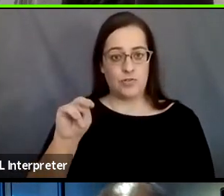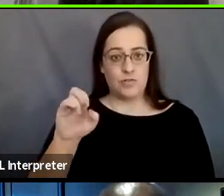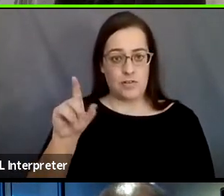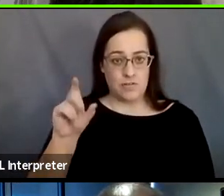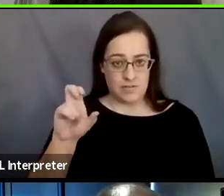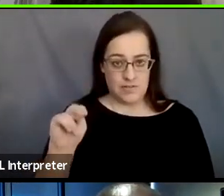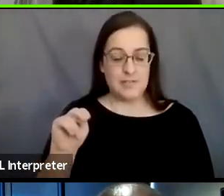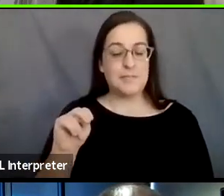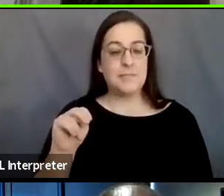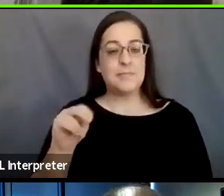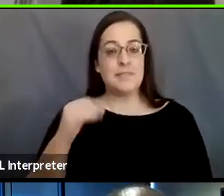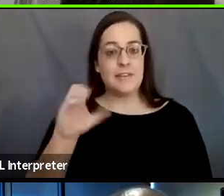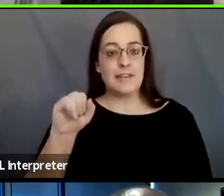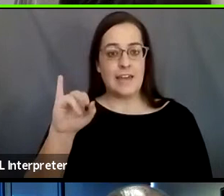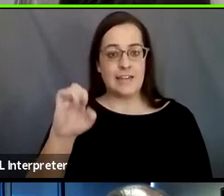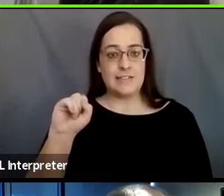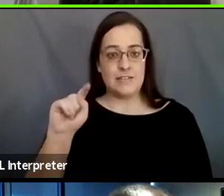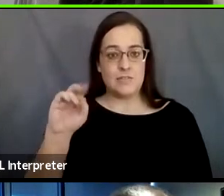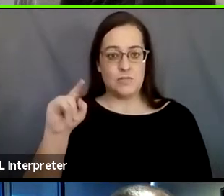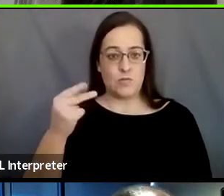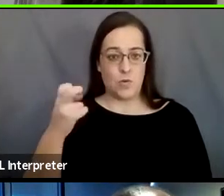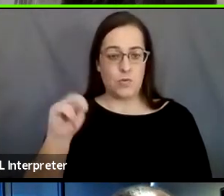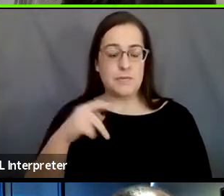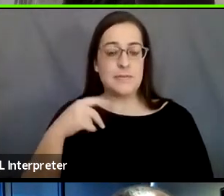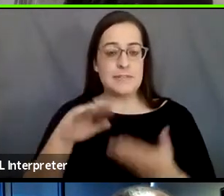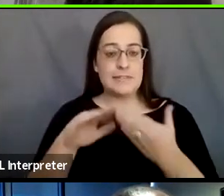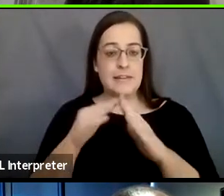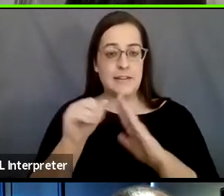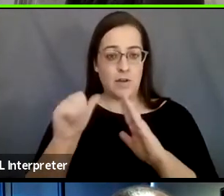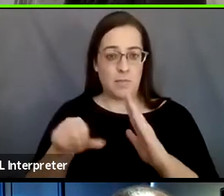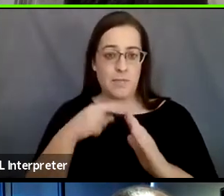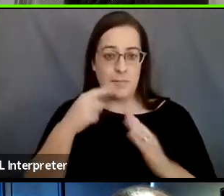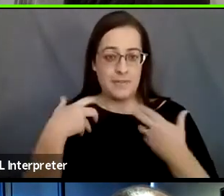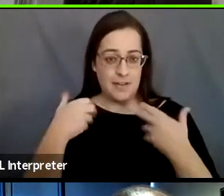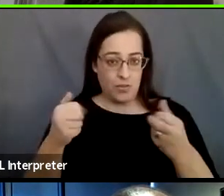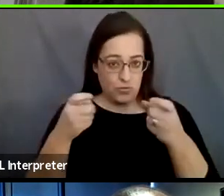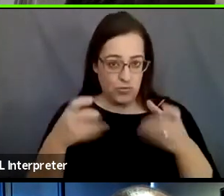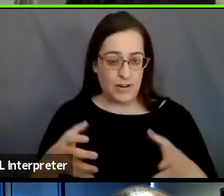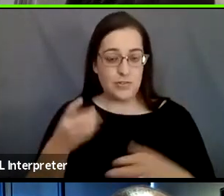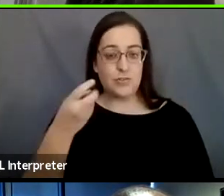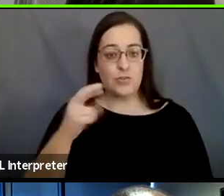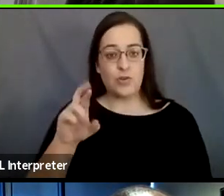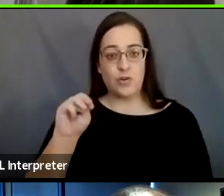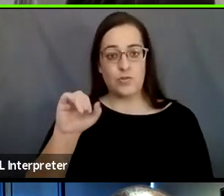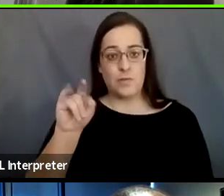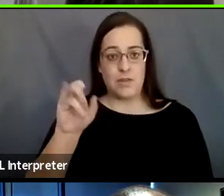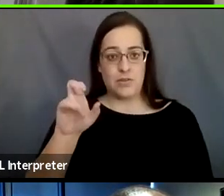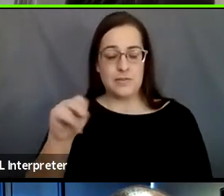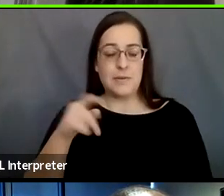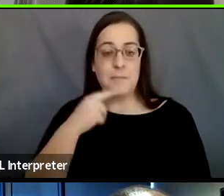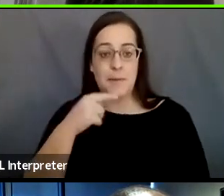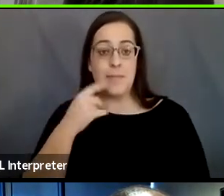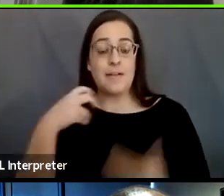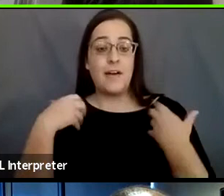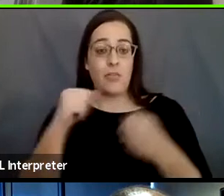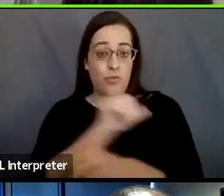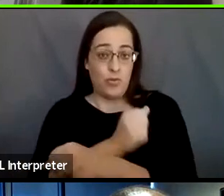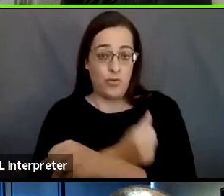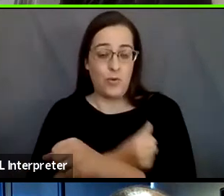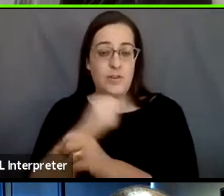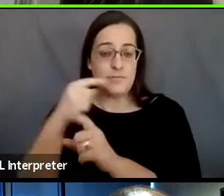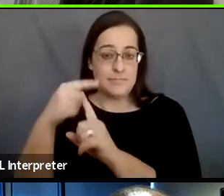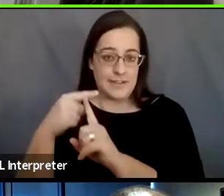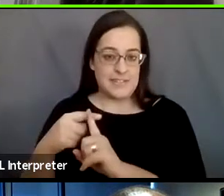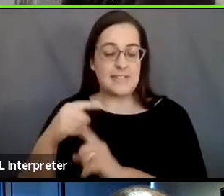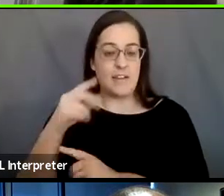Ginger Nelson, Casie Stoughton, City of Amarillo Public Health Director, Dr. Scott Milton, Public Health Authority, Texas Tech University